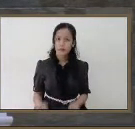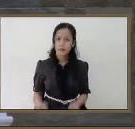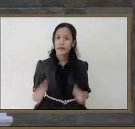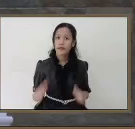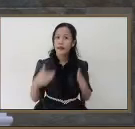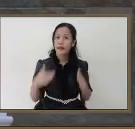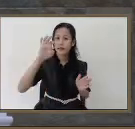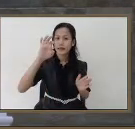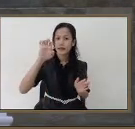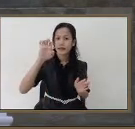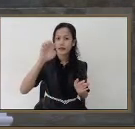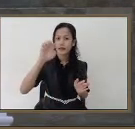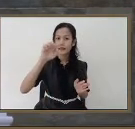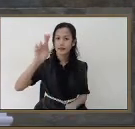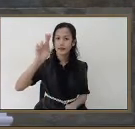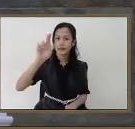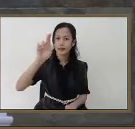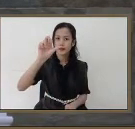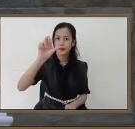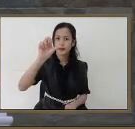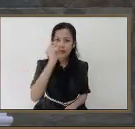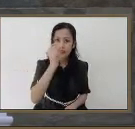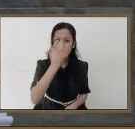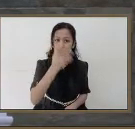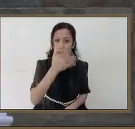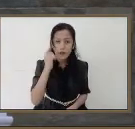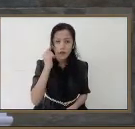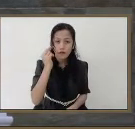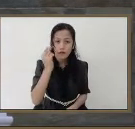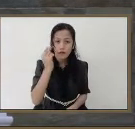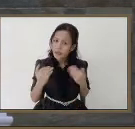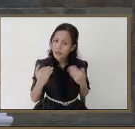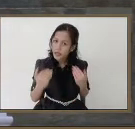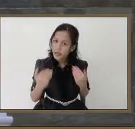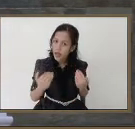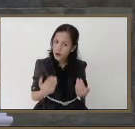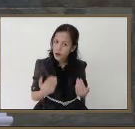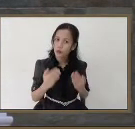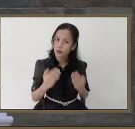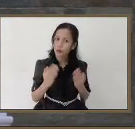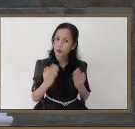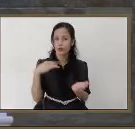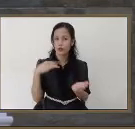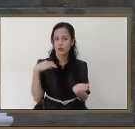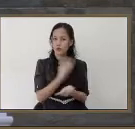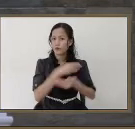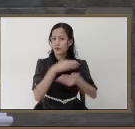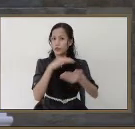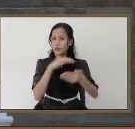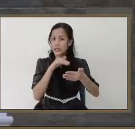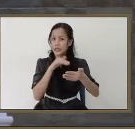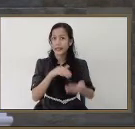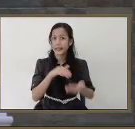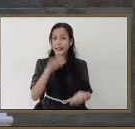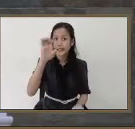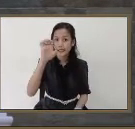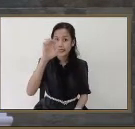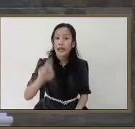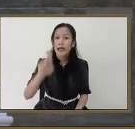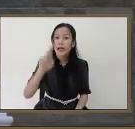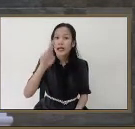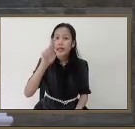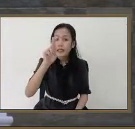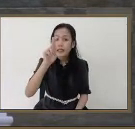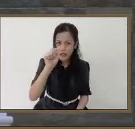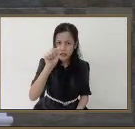Bible, are you there? Amen. Alright, by the way, before I continue, gusto ko lang po ipaalala sa lahat. Ano po, yung ating